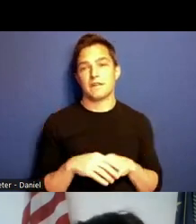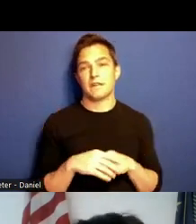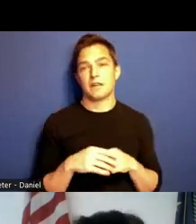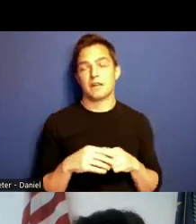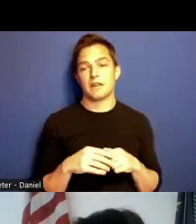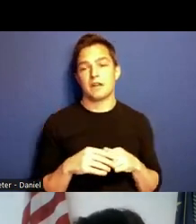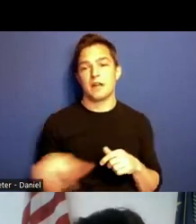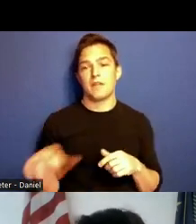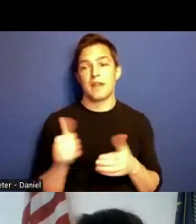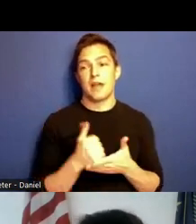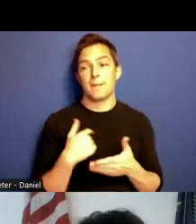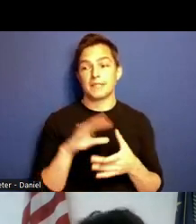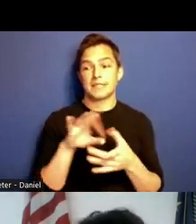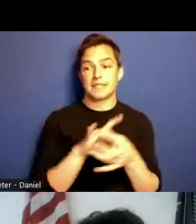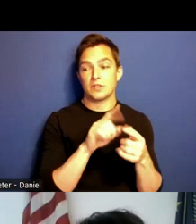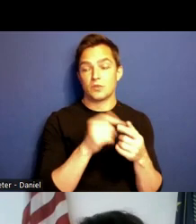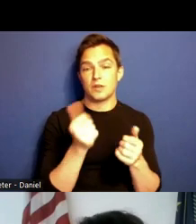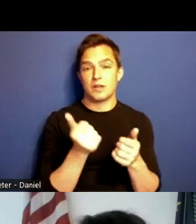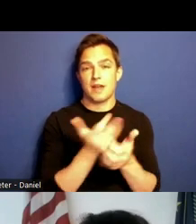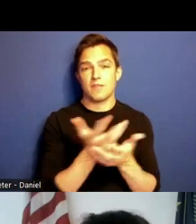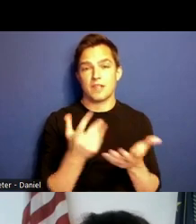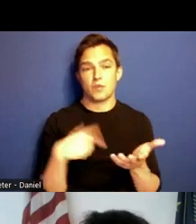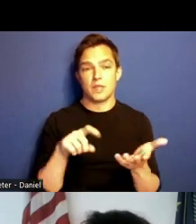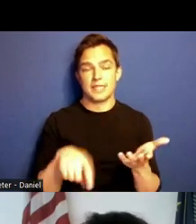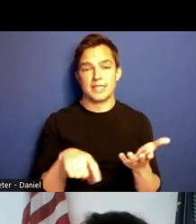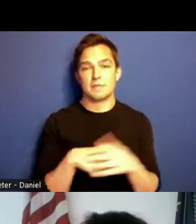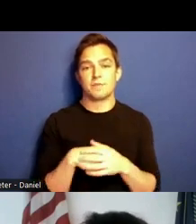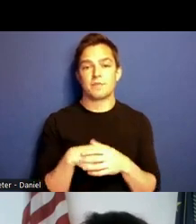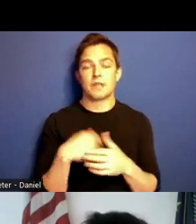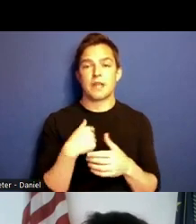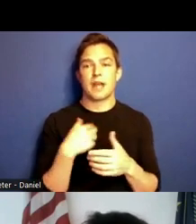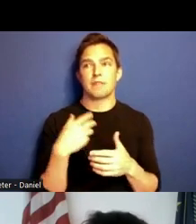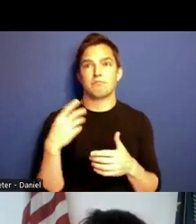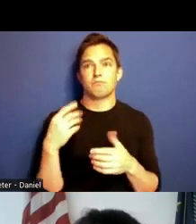They help us connect to everything that we need. And I would love to see